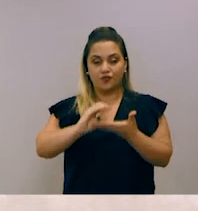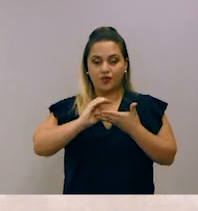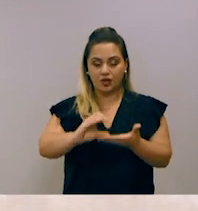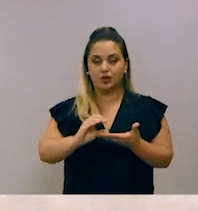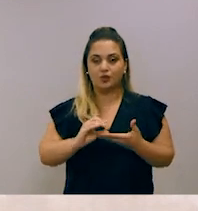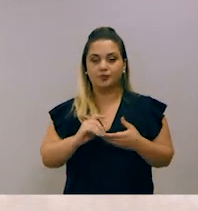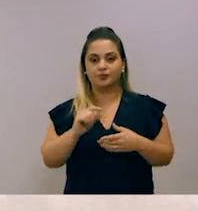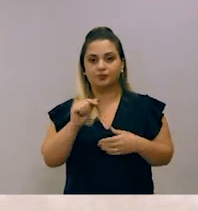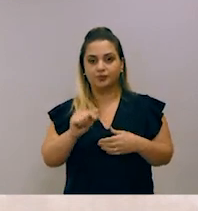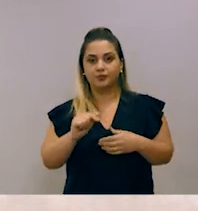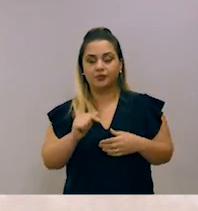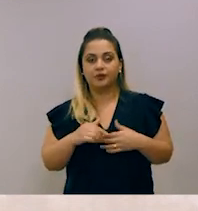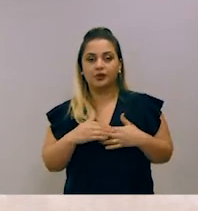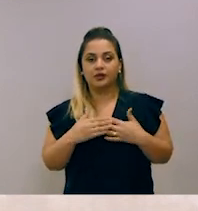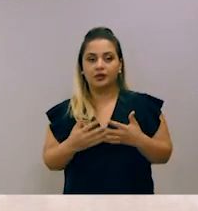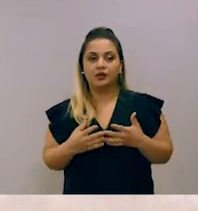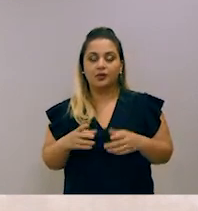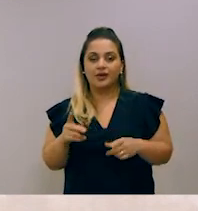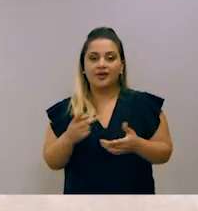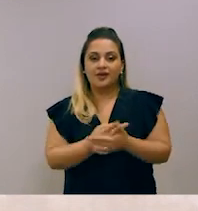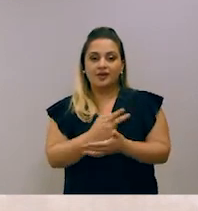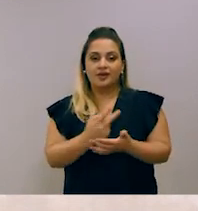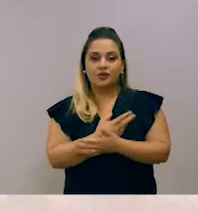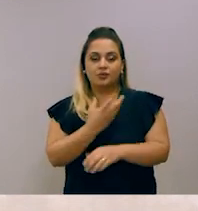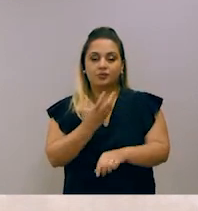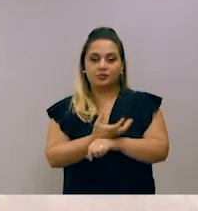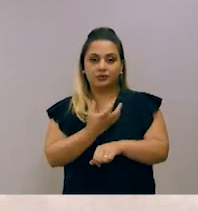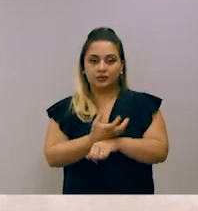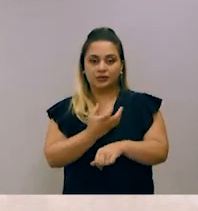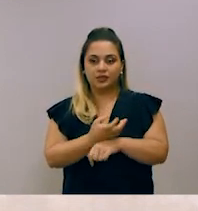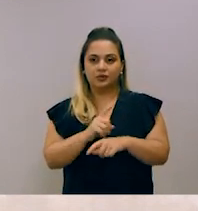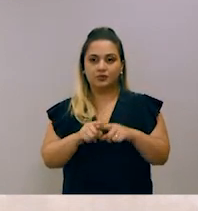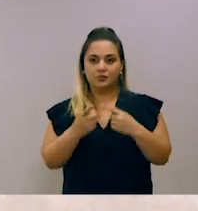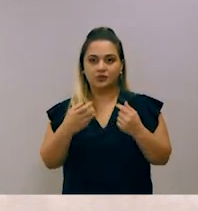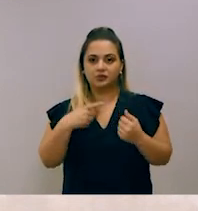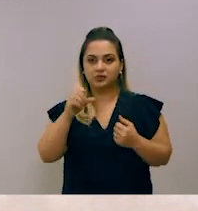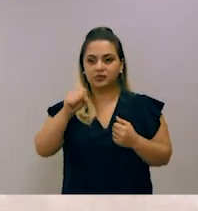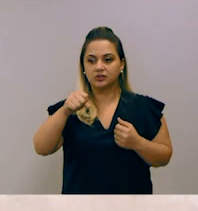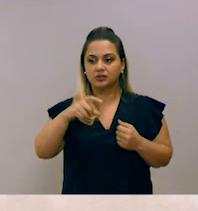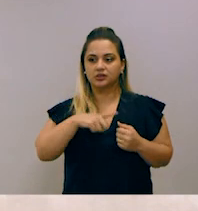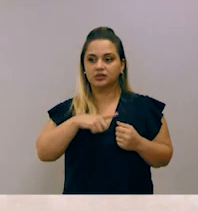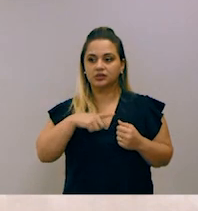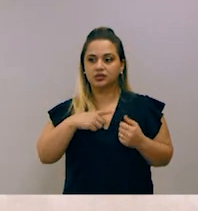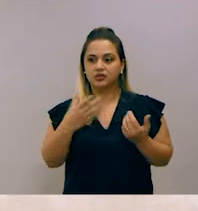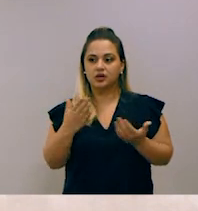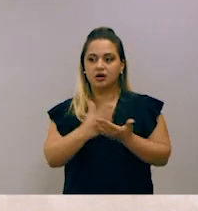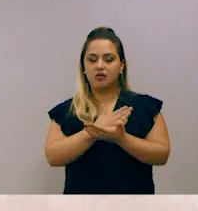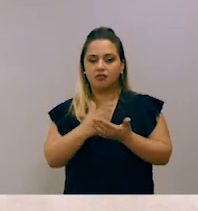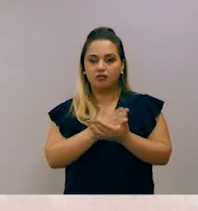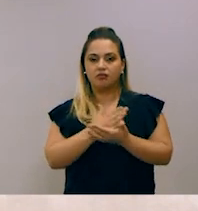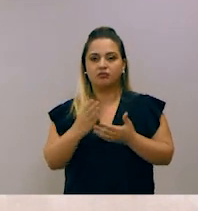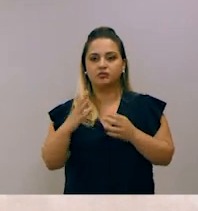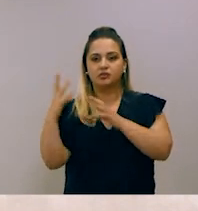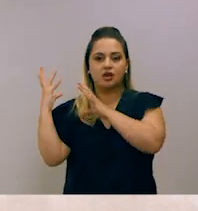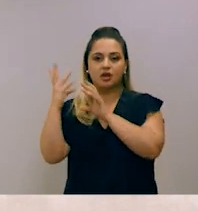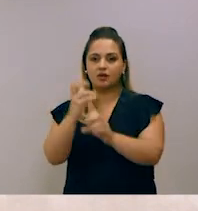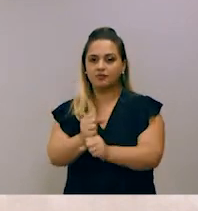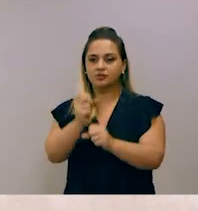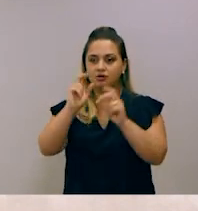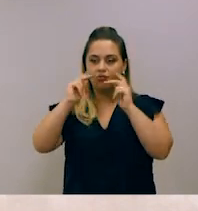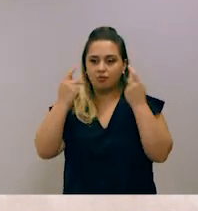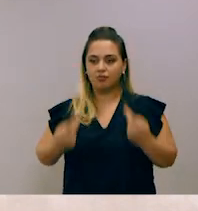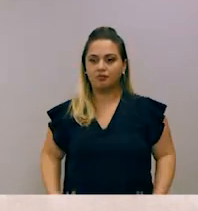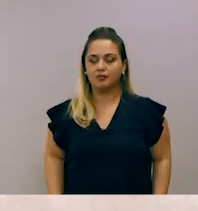of this amount in parentheses. So there are some verifications that speed up the work of